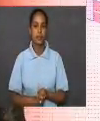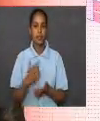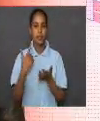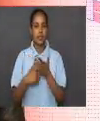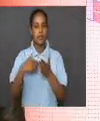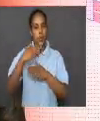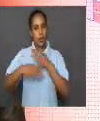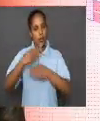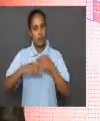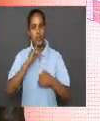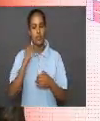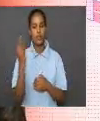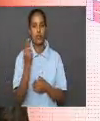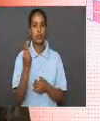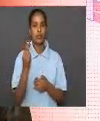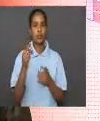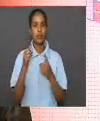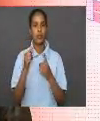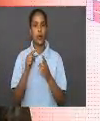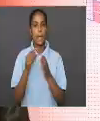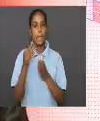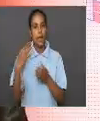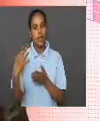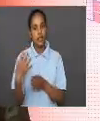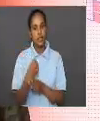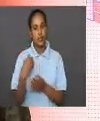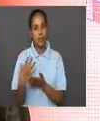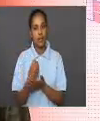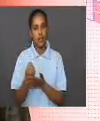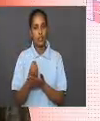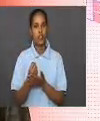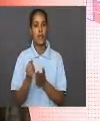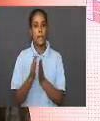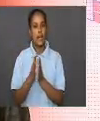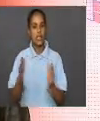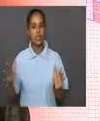This process is used to manufacture margarine.